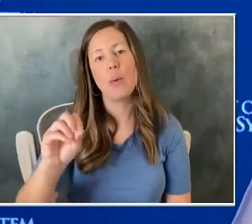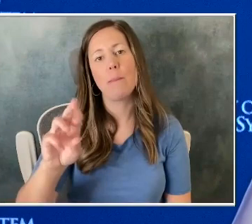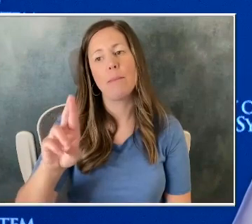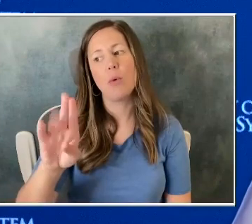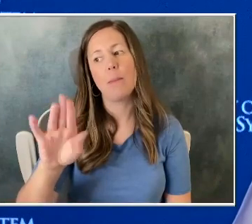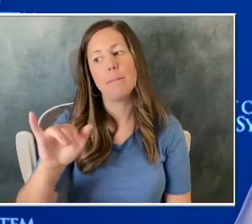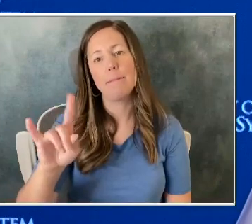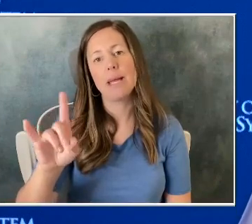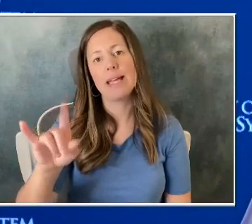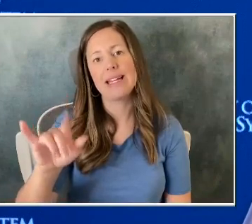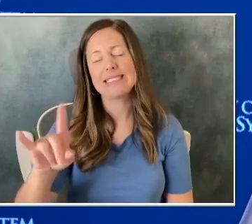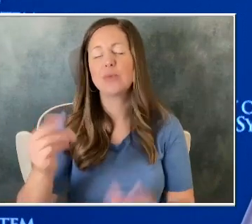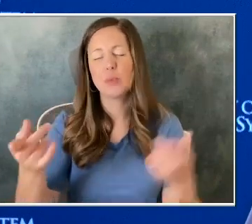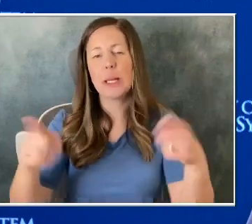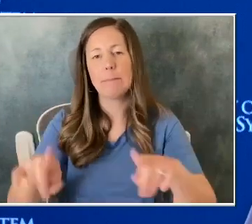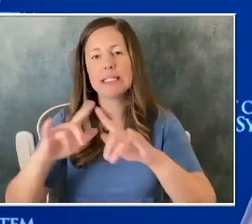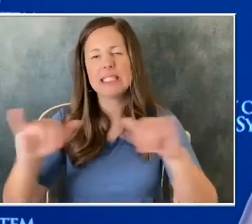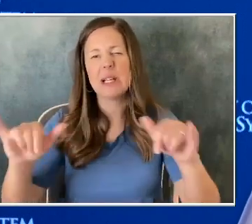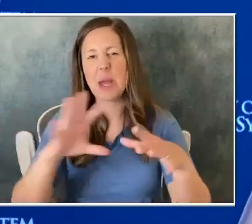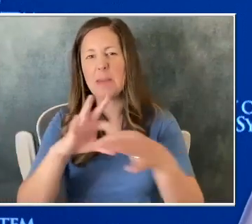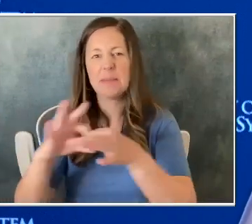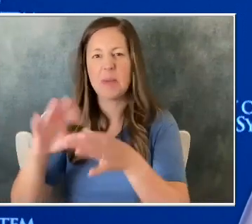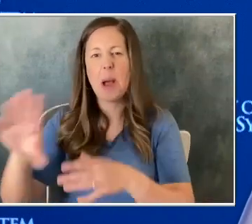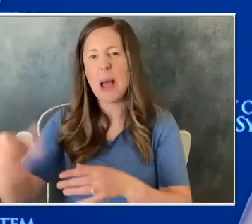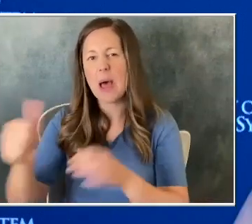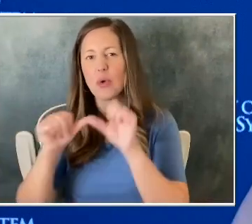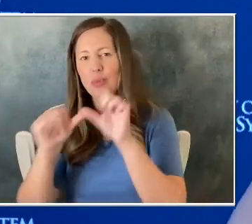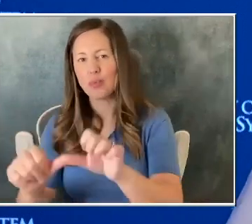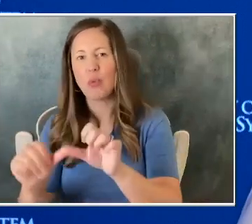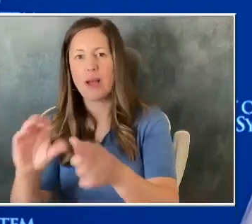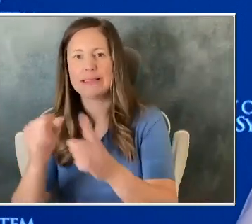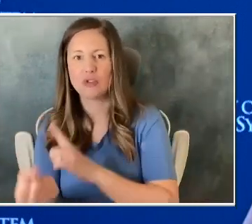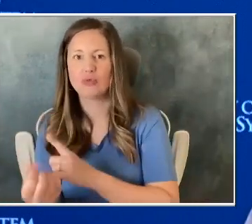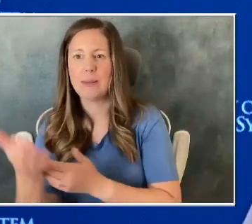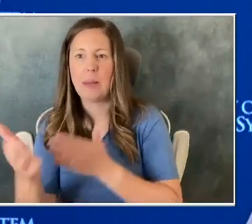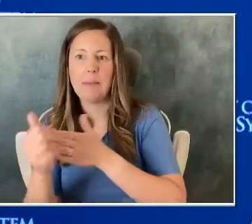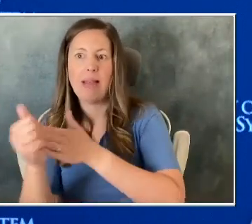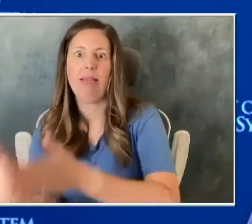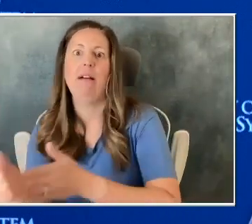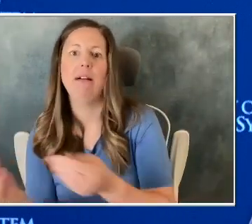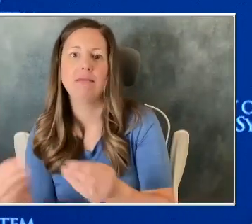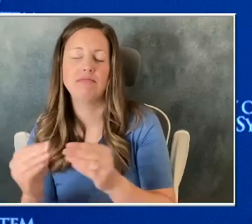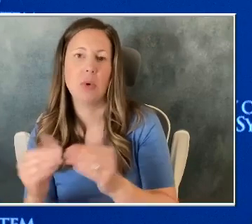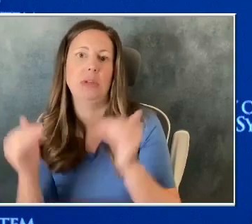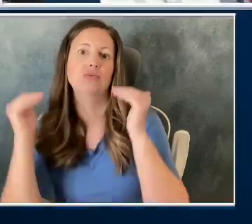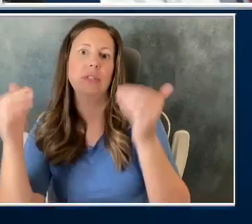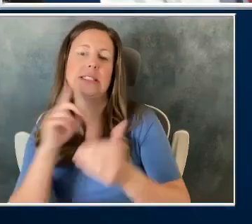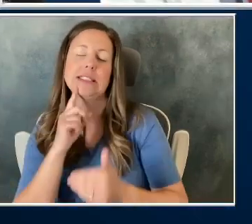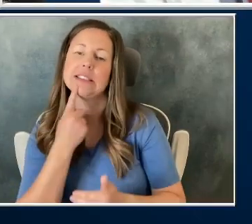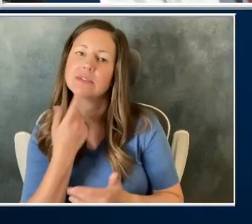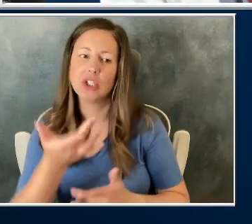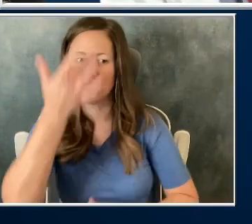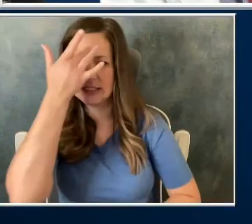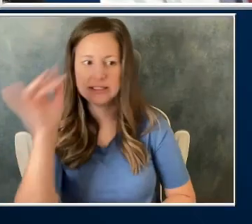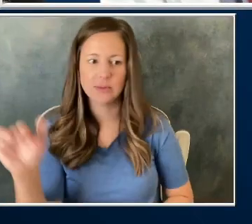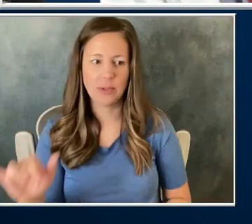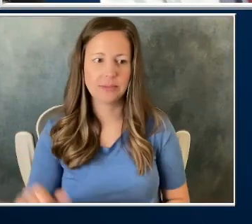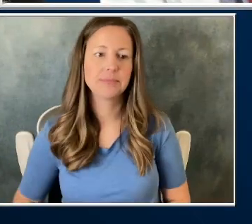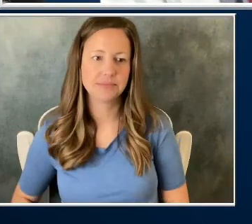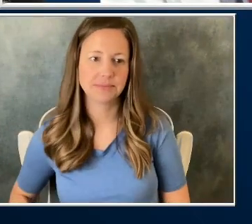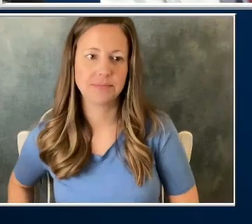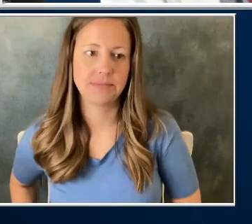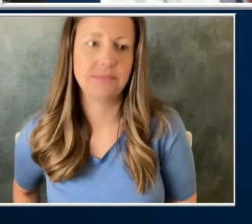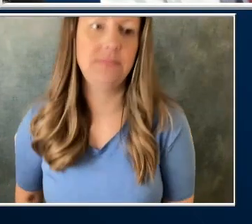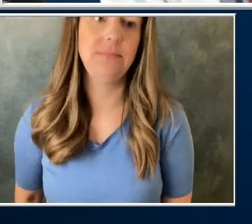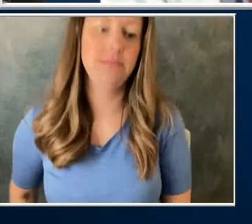other chronic conditions that led probably to that increased risk of that severe disease as well. Yeah, and hopefully a new vaccine comes out in